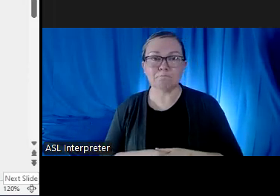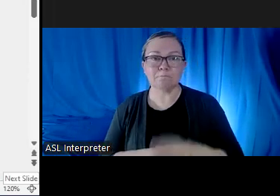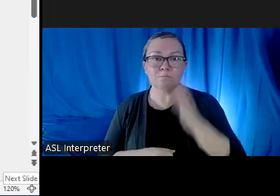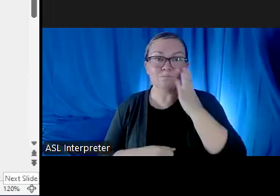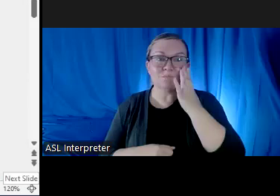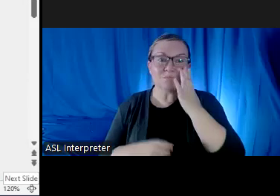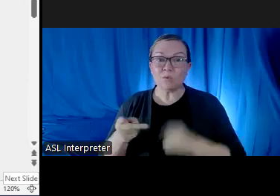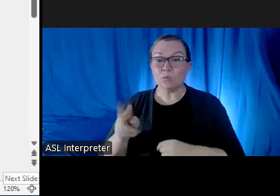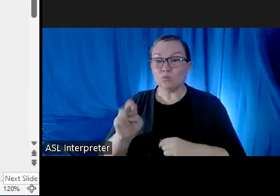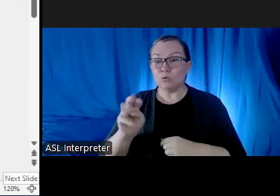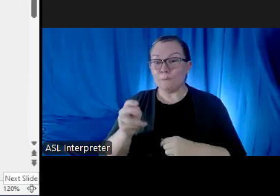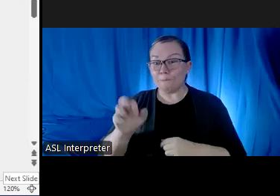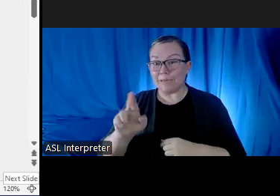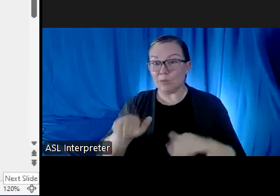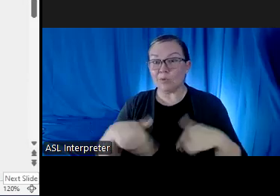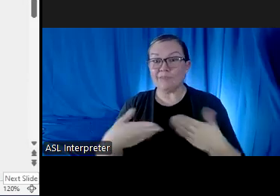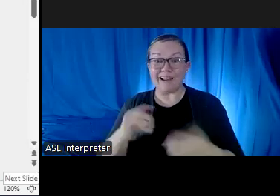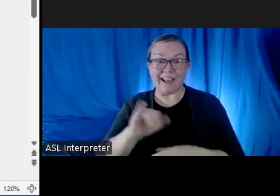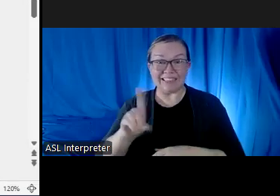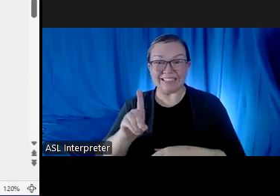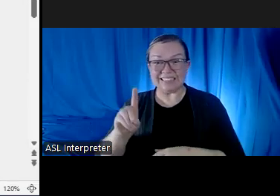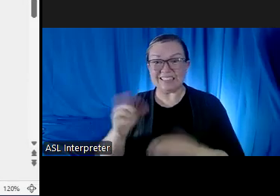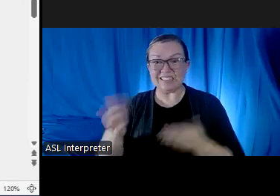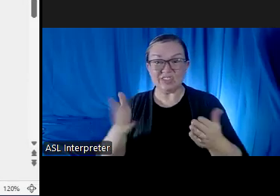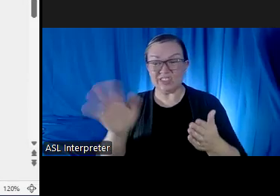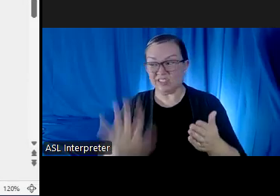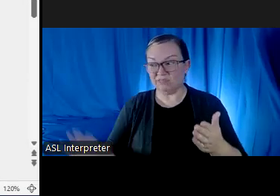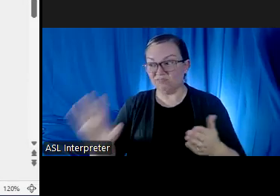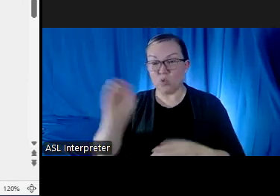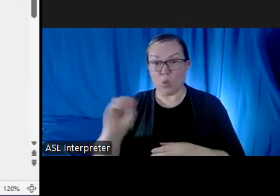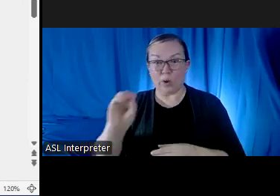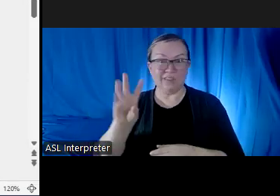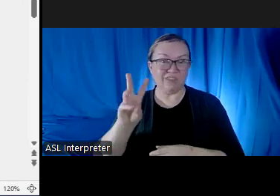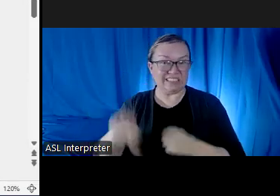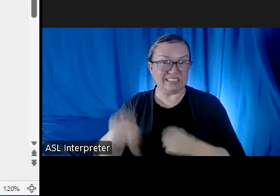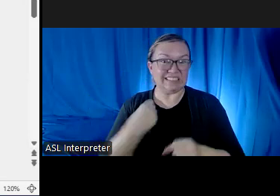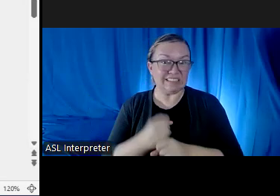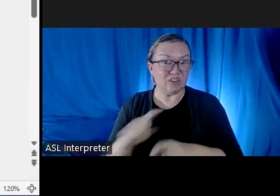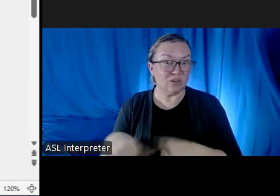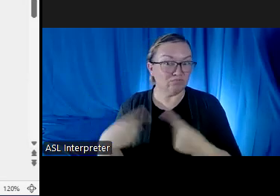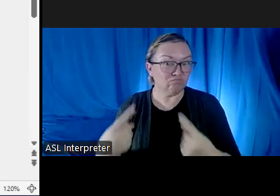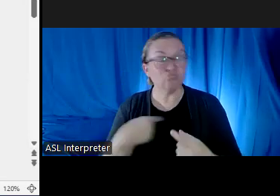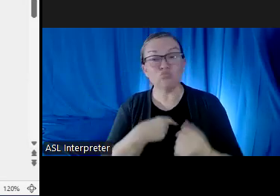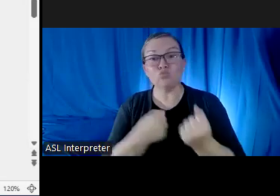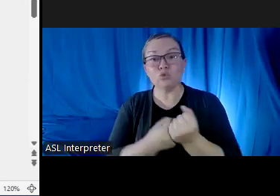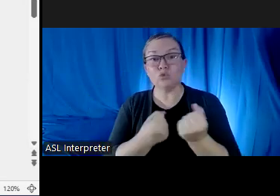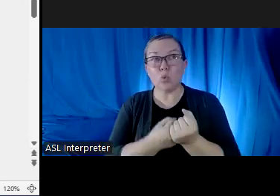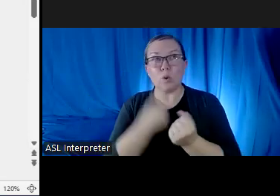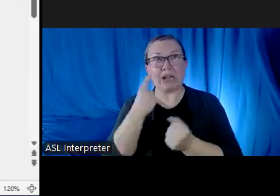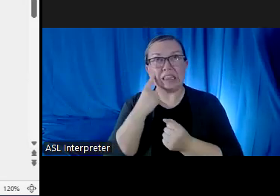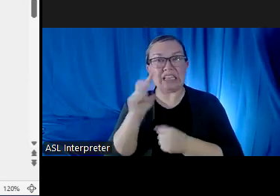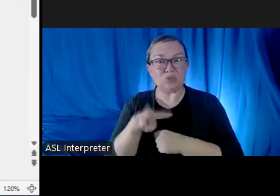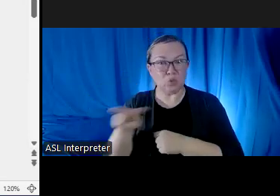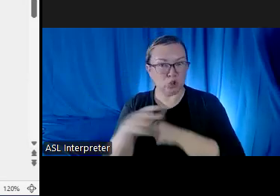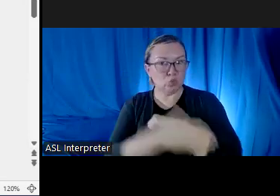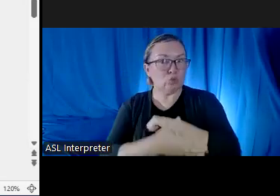Premier has been providing IDD services throughout Oregon for 6+ years, and we support, I think we're at 22 counties